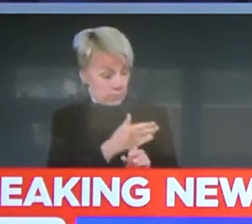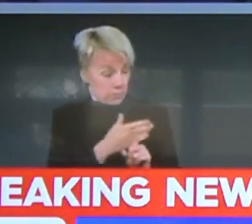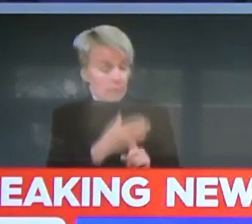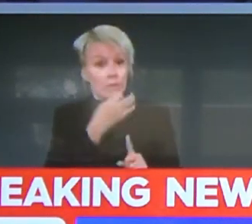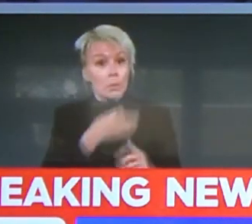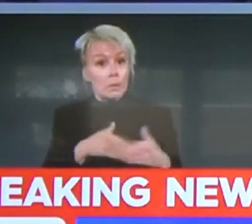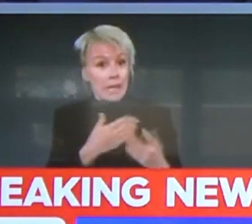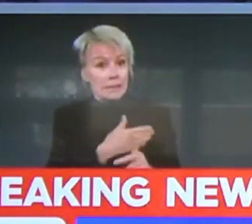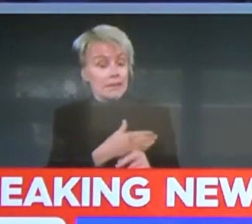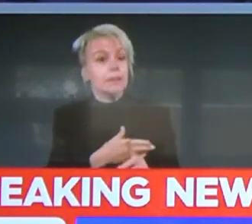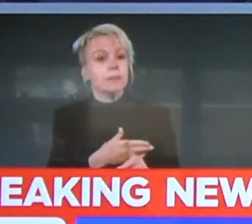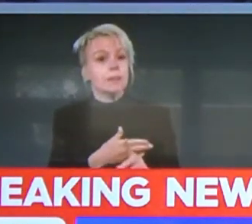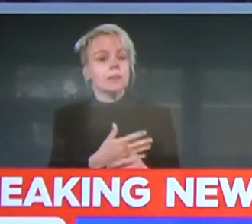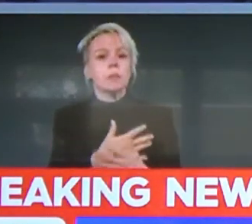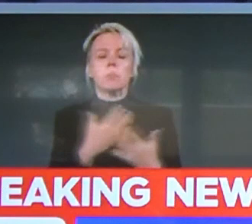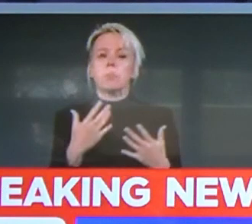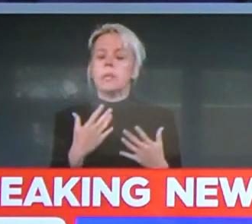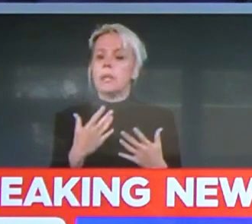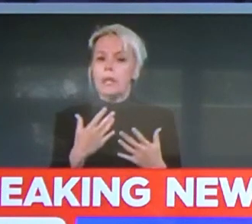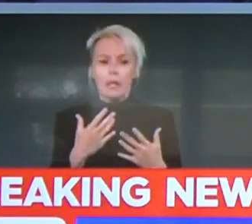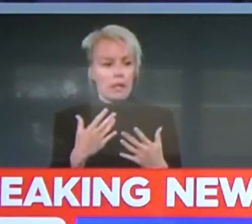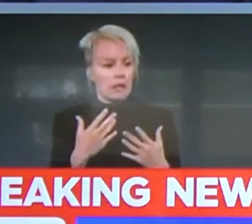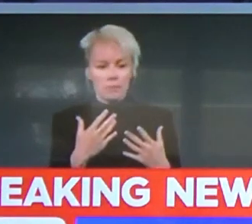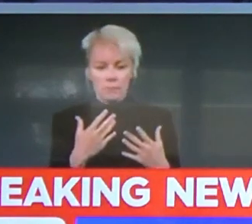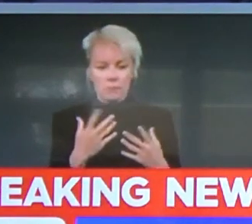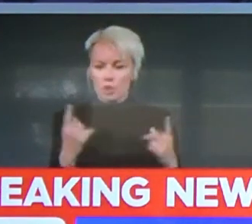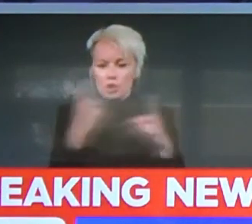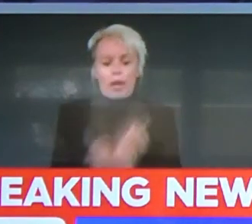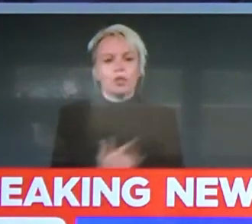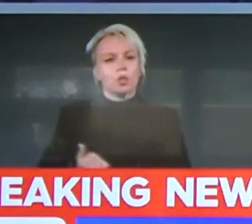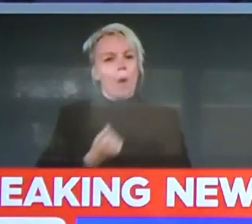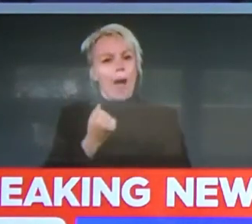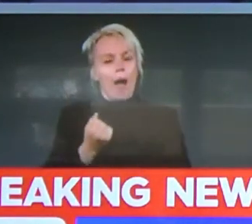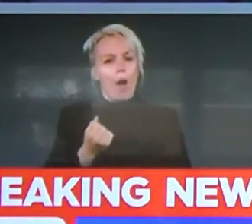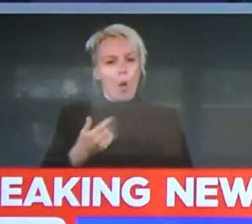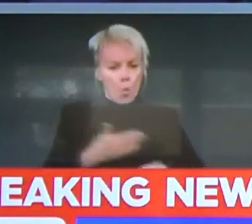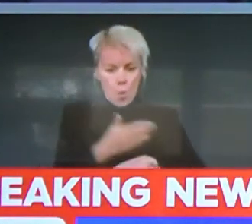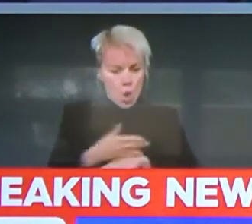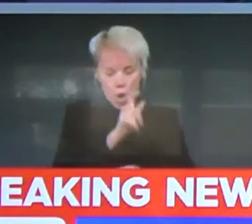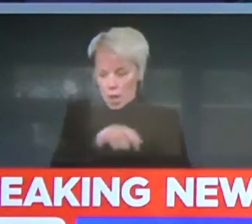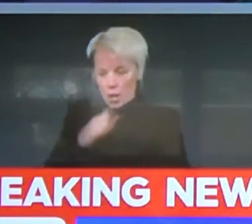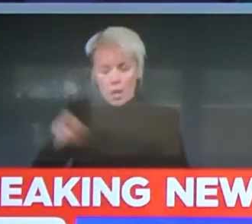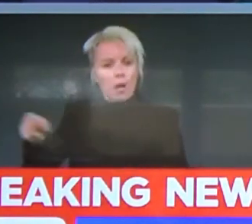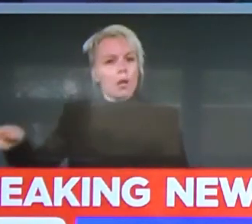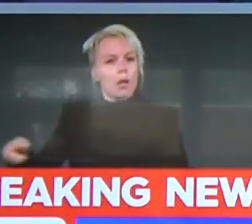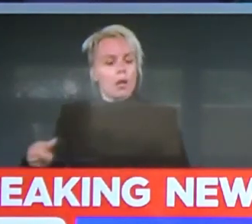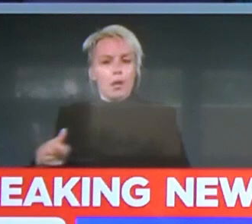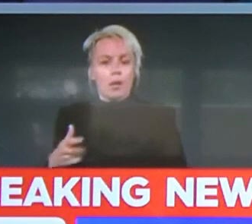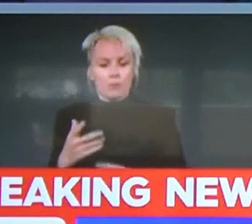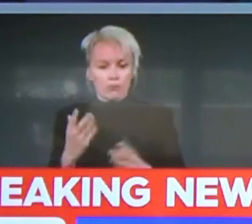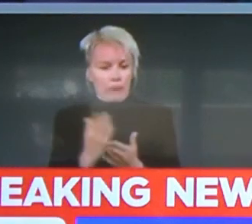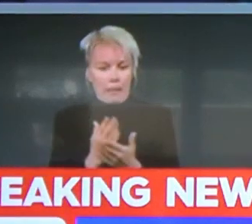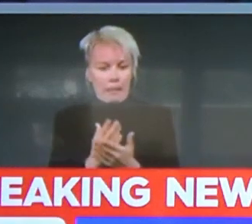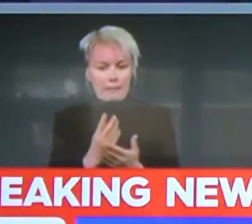days, we have had impacts on our workforce in some of those areas in the public service, which is compromising our ability to do